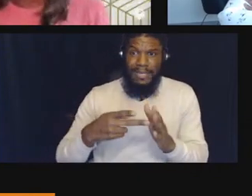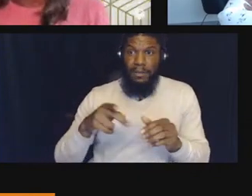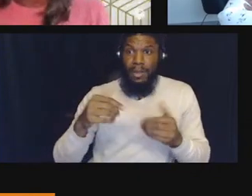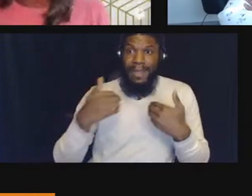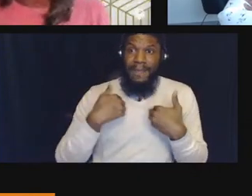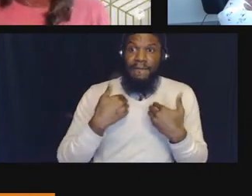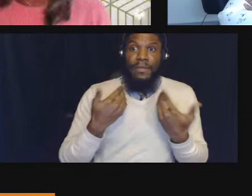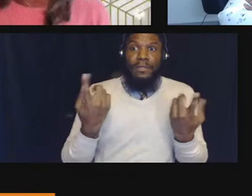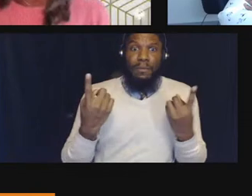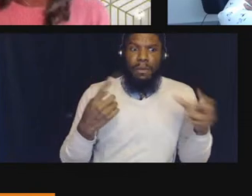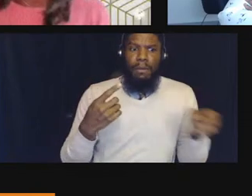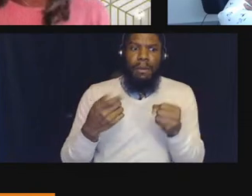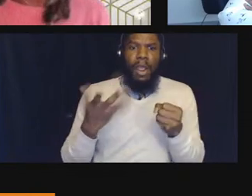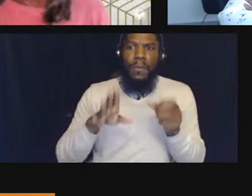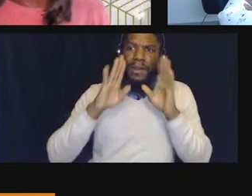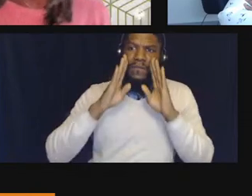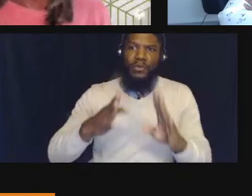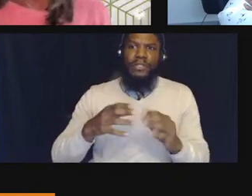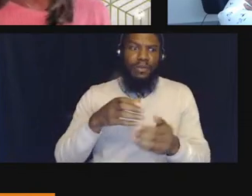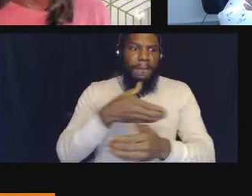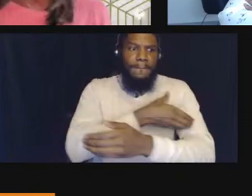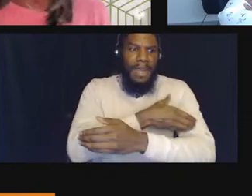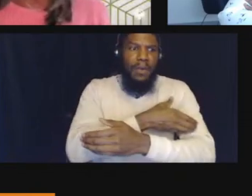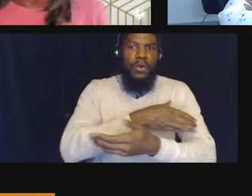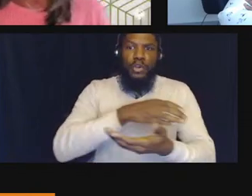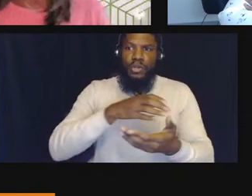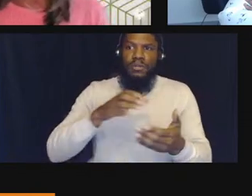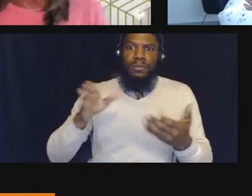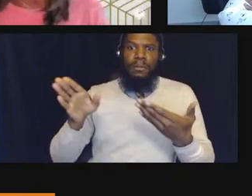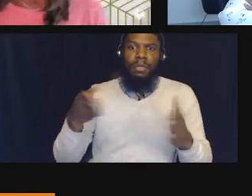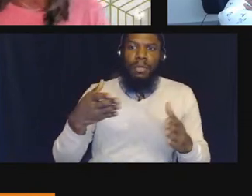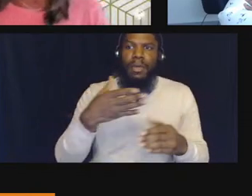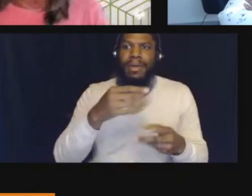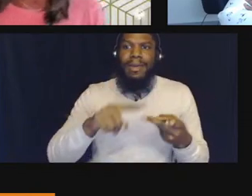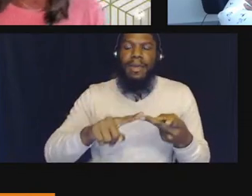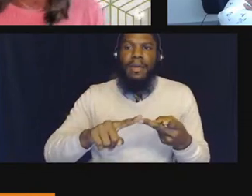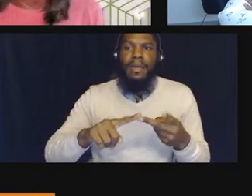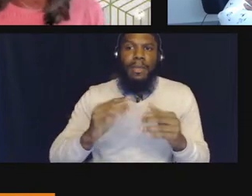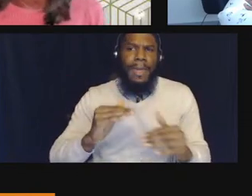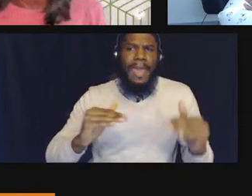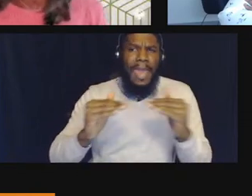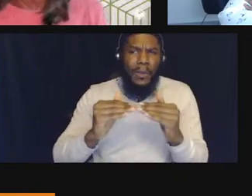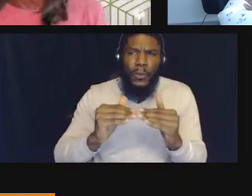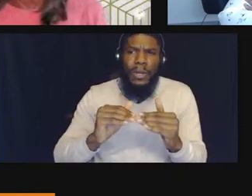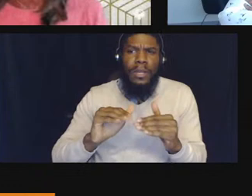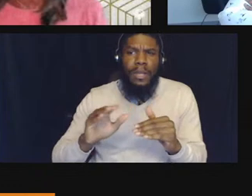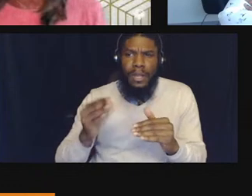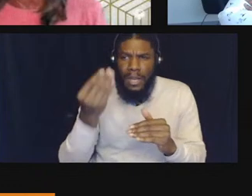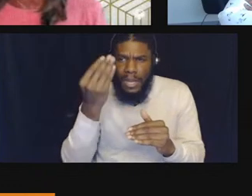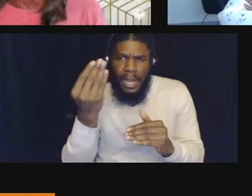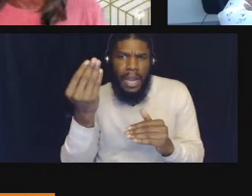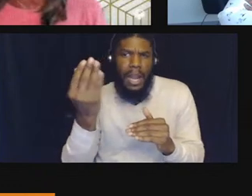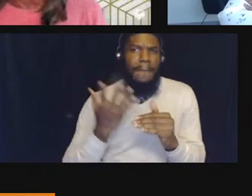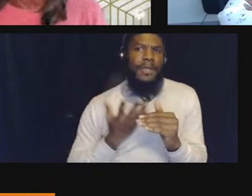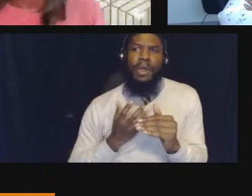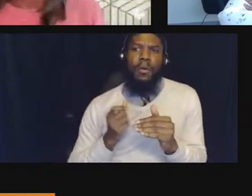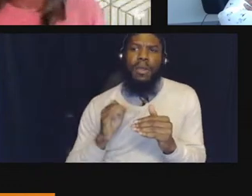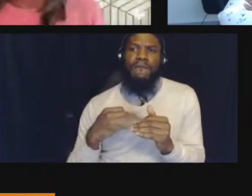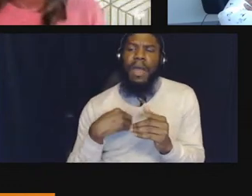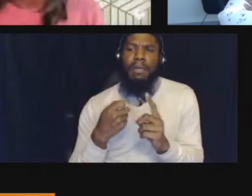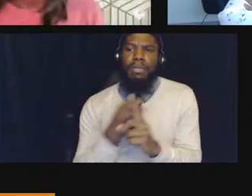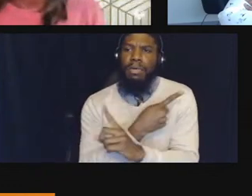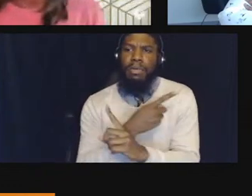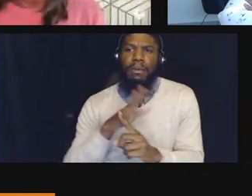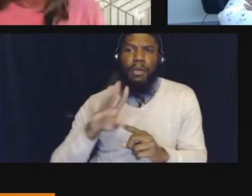power dynamic and equity? But please let me know if that's not the question. And again, you can just put it in the